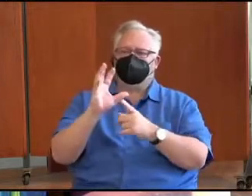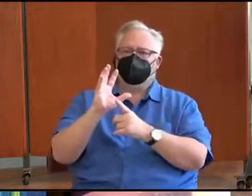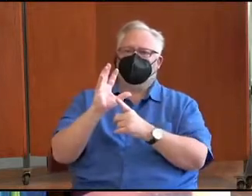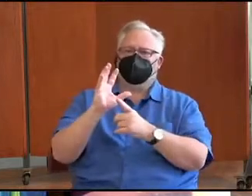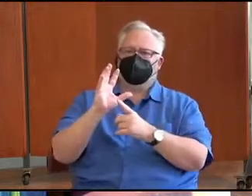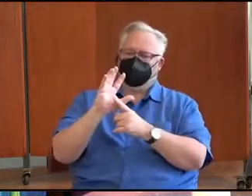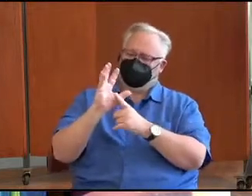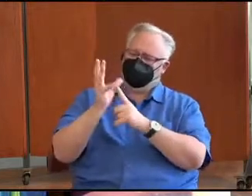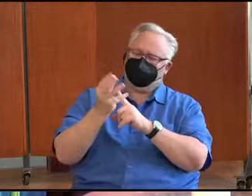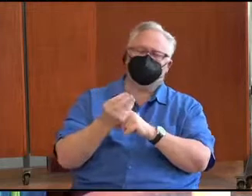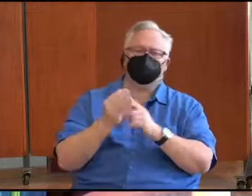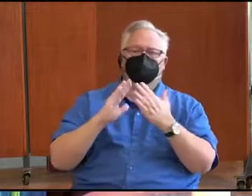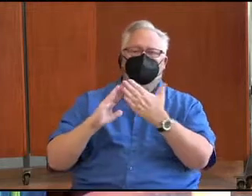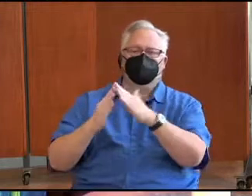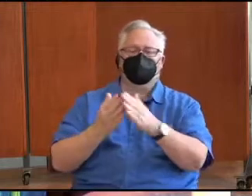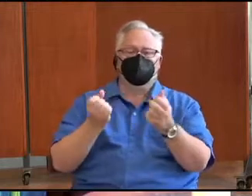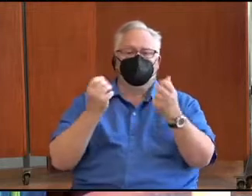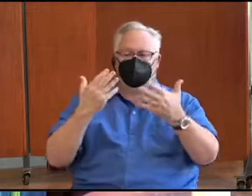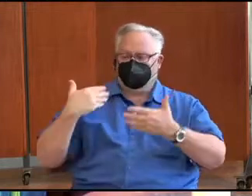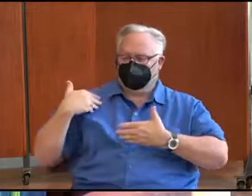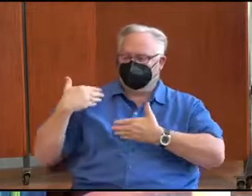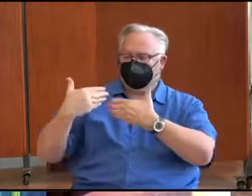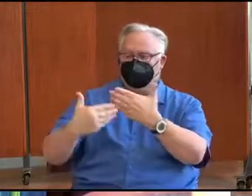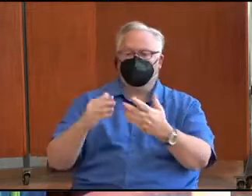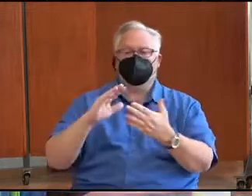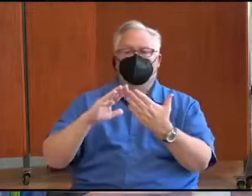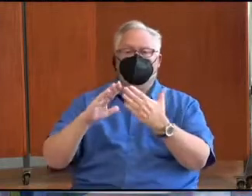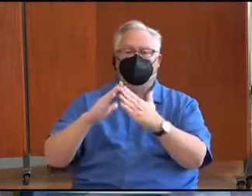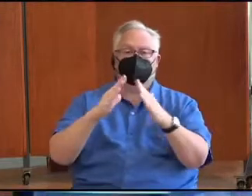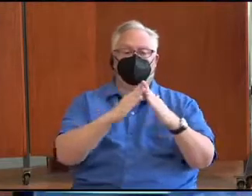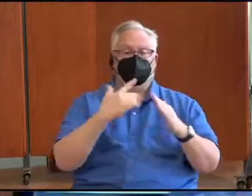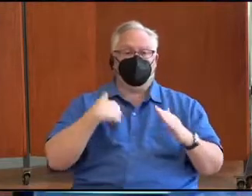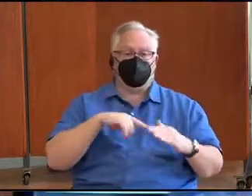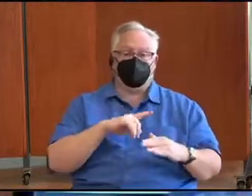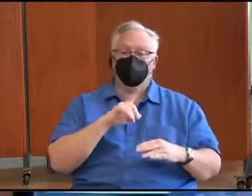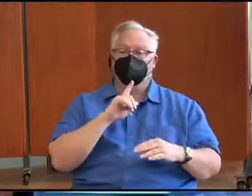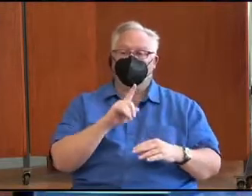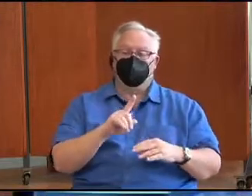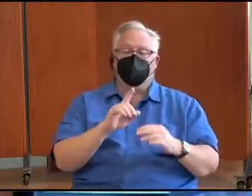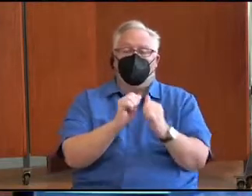the multi-generational community we are, without borders.